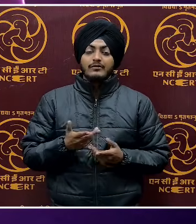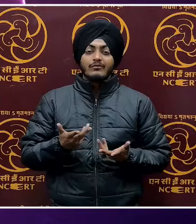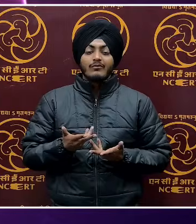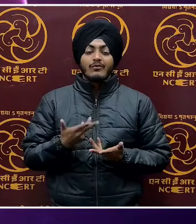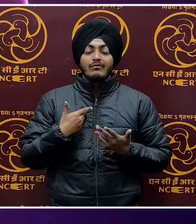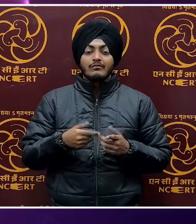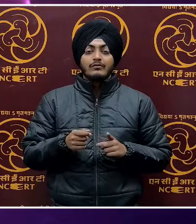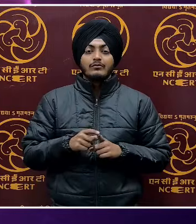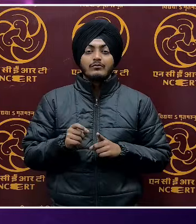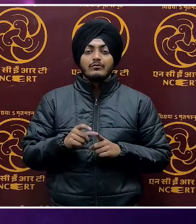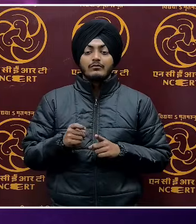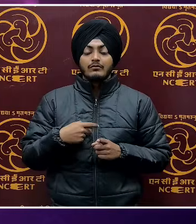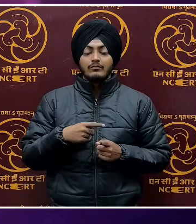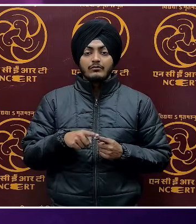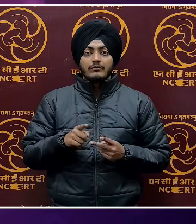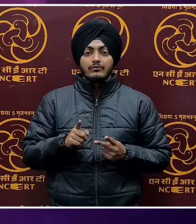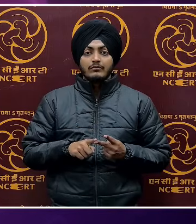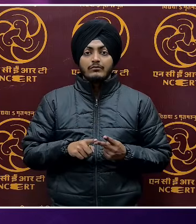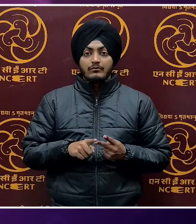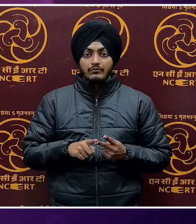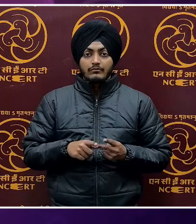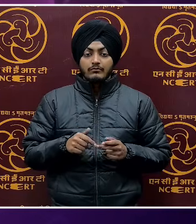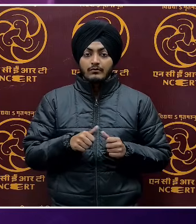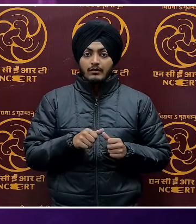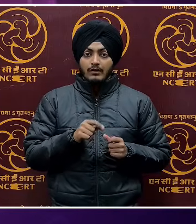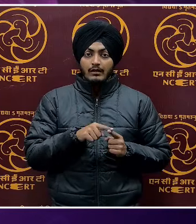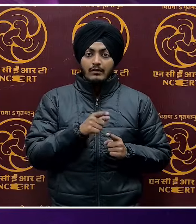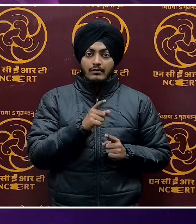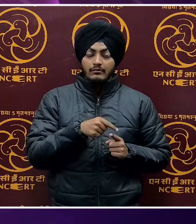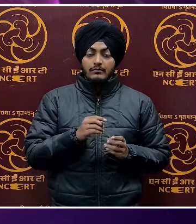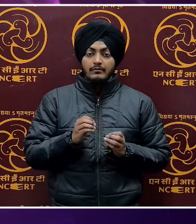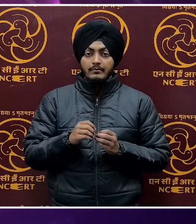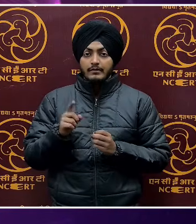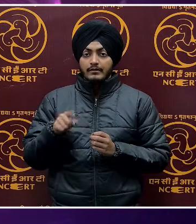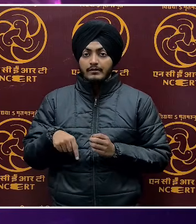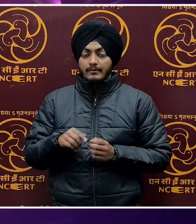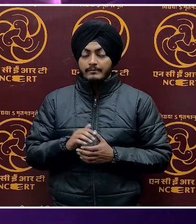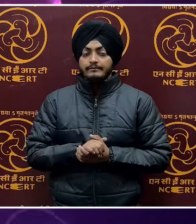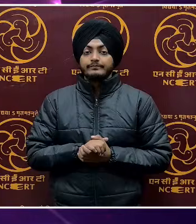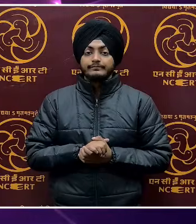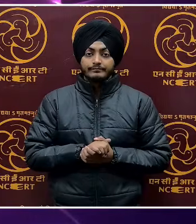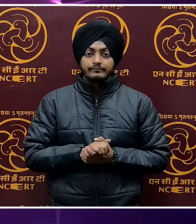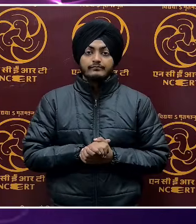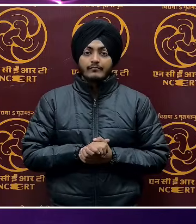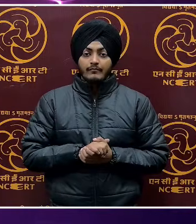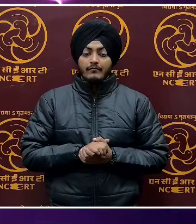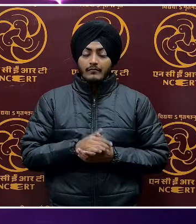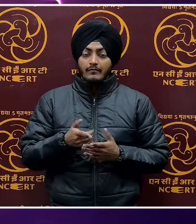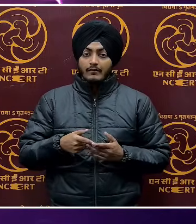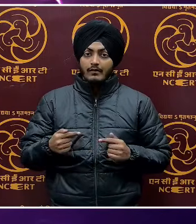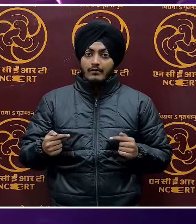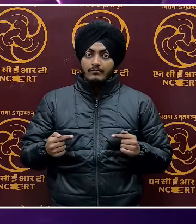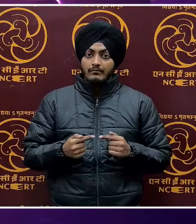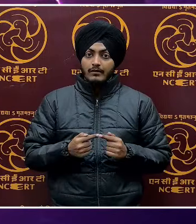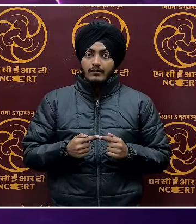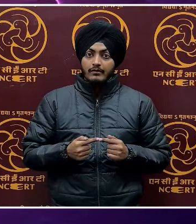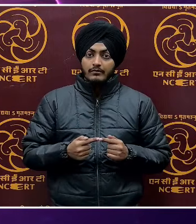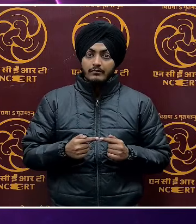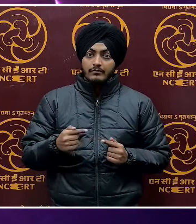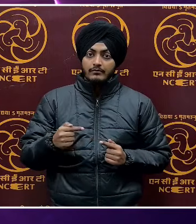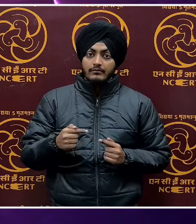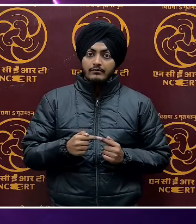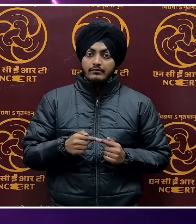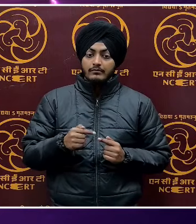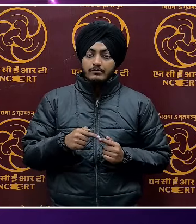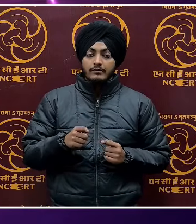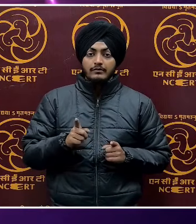have to do is there are two columns, columns A and column B. Okay. Now, you have to match it in a way that it